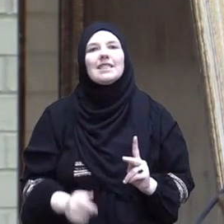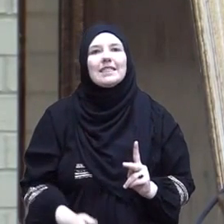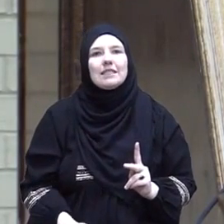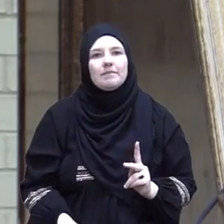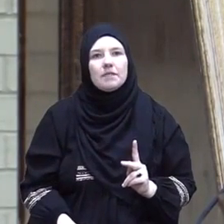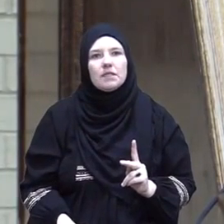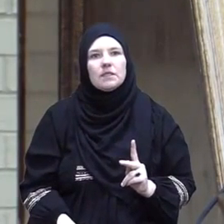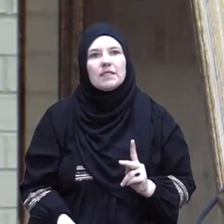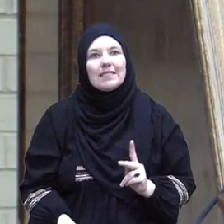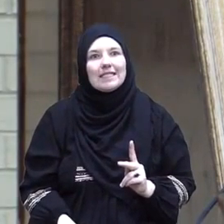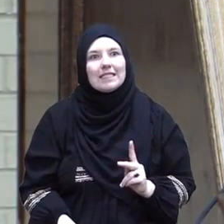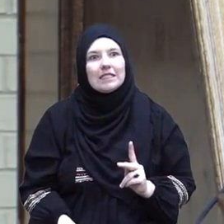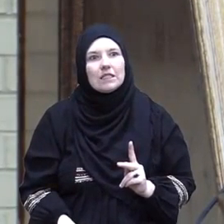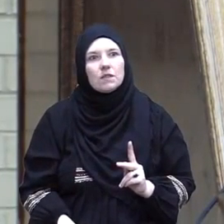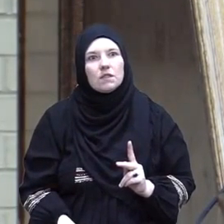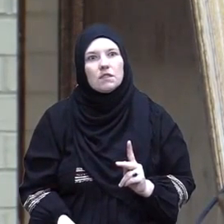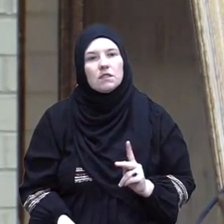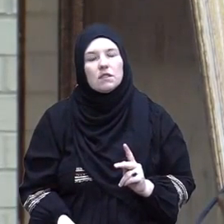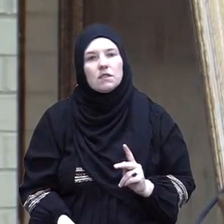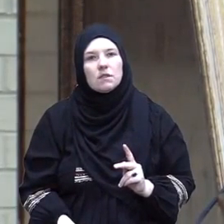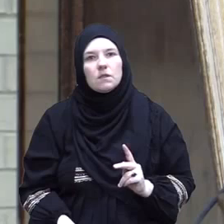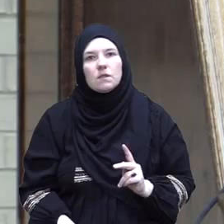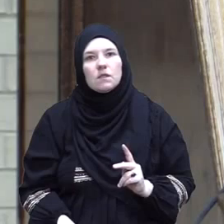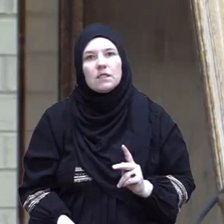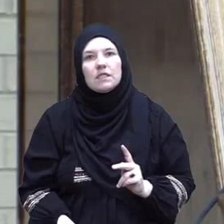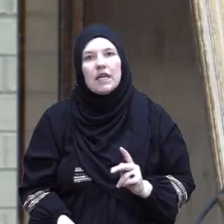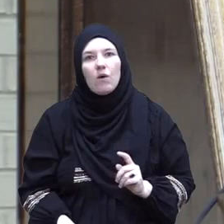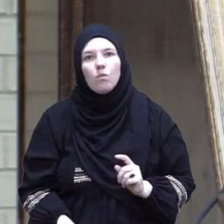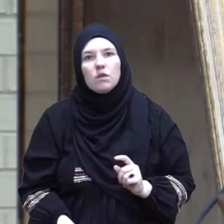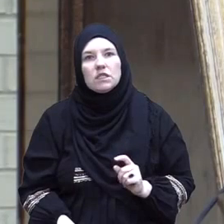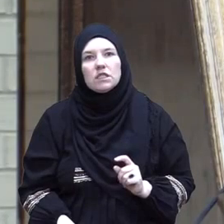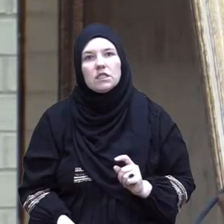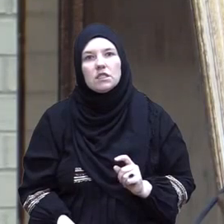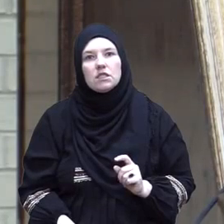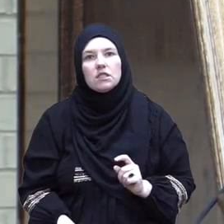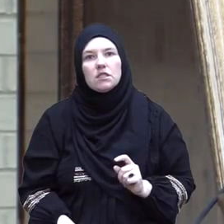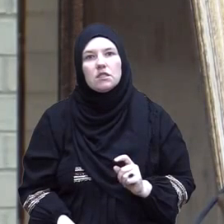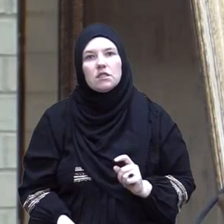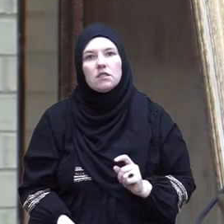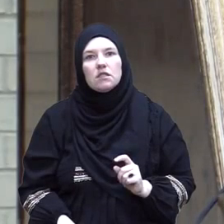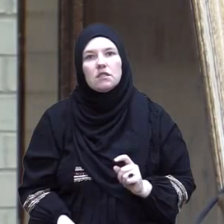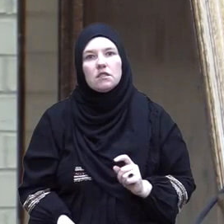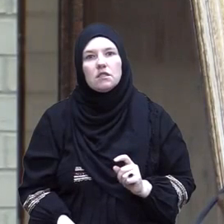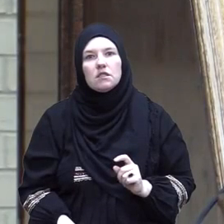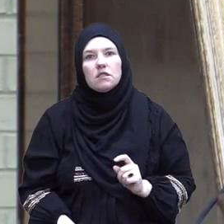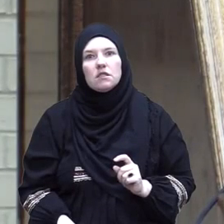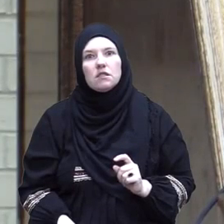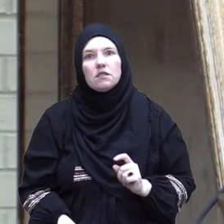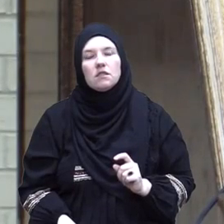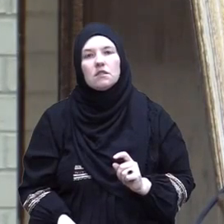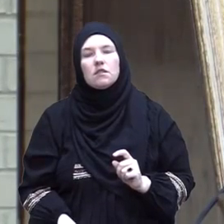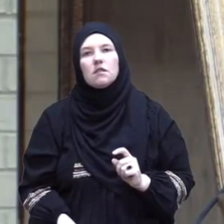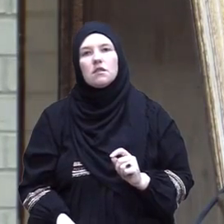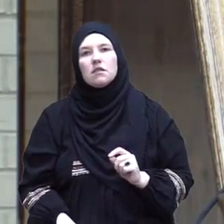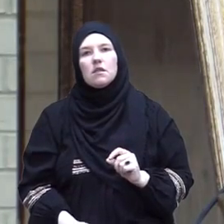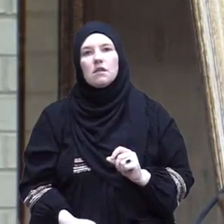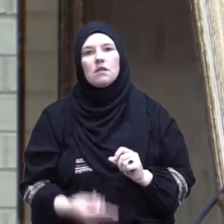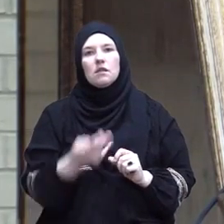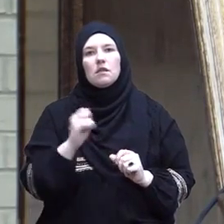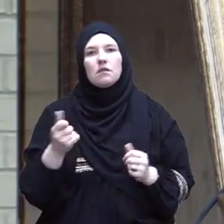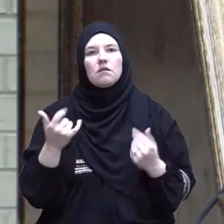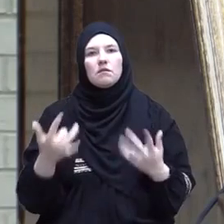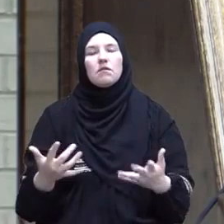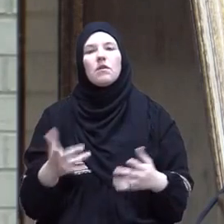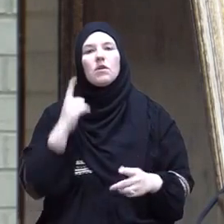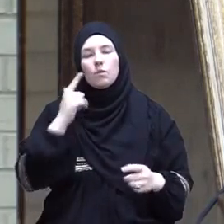different place. Those are the people of hellfire. May Allah protect us from hellfire. And they are going